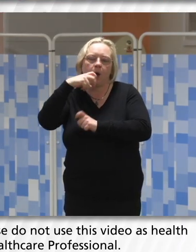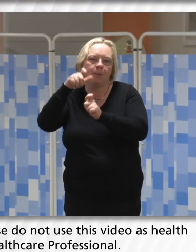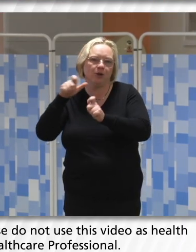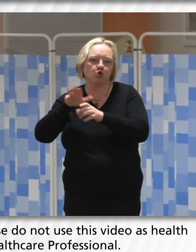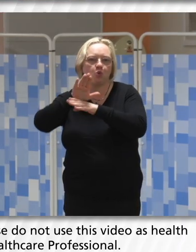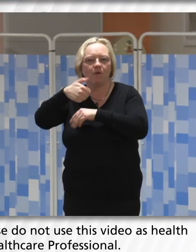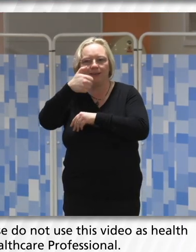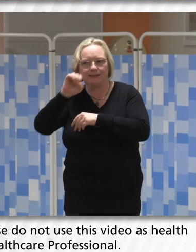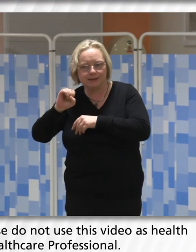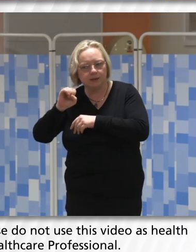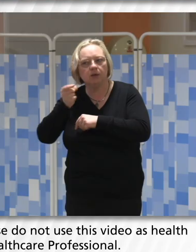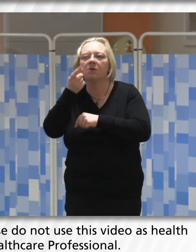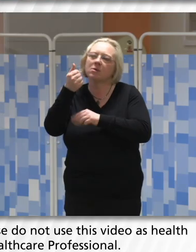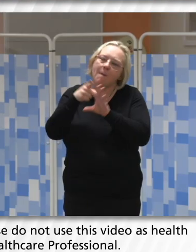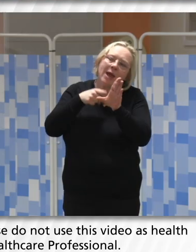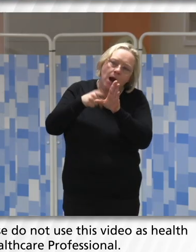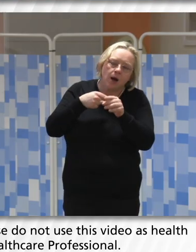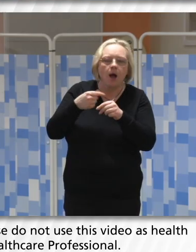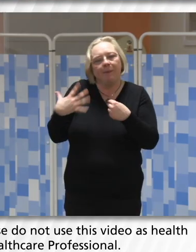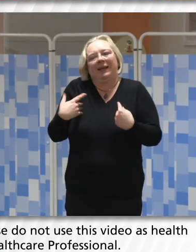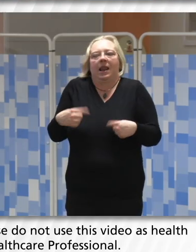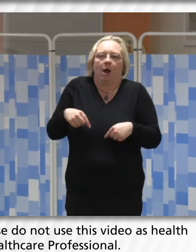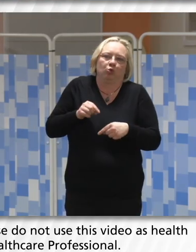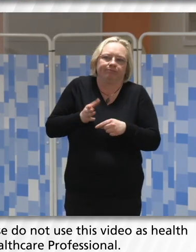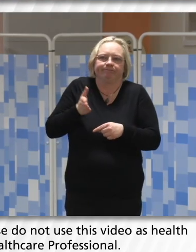younger patients that we've allowed in.